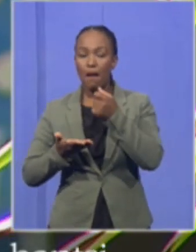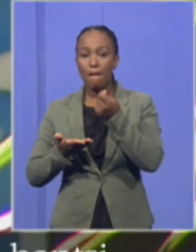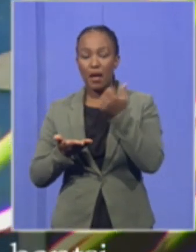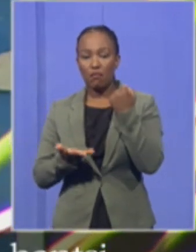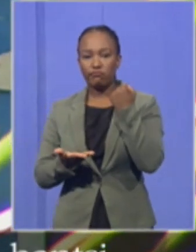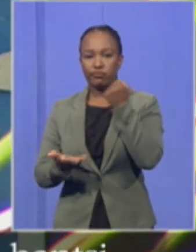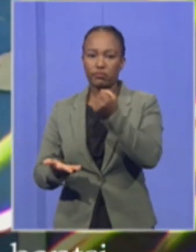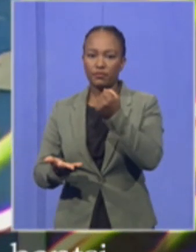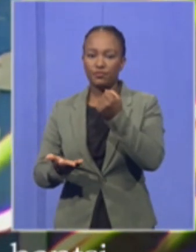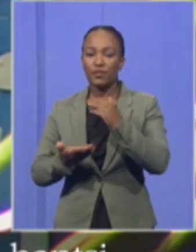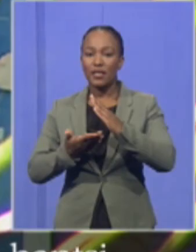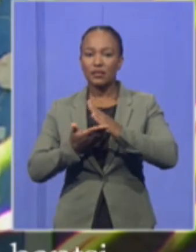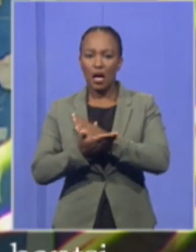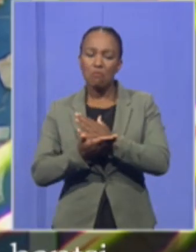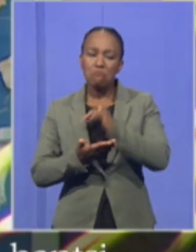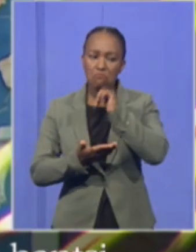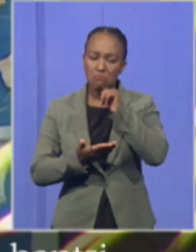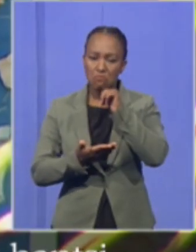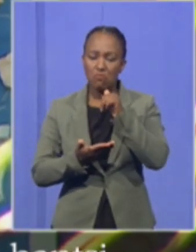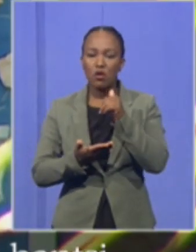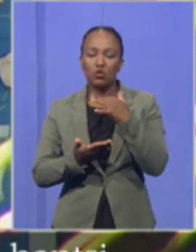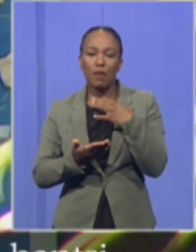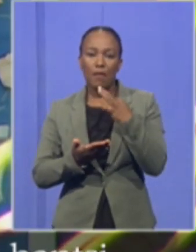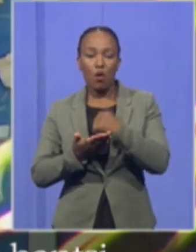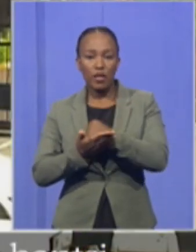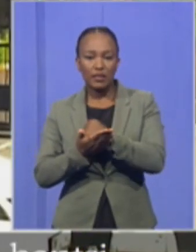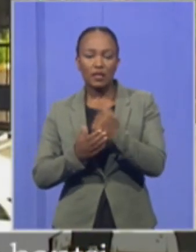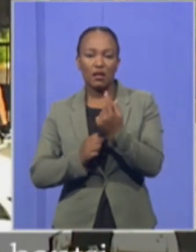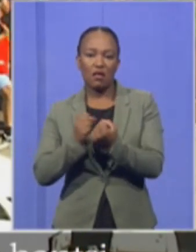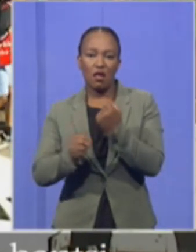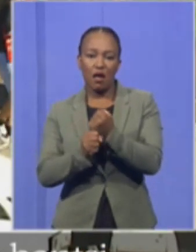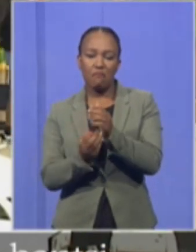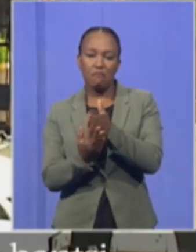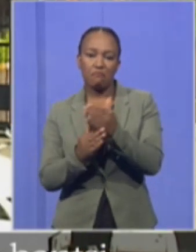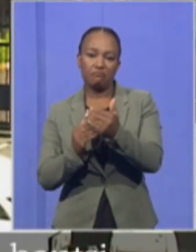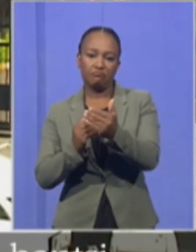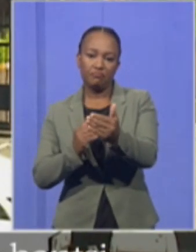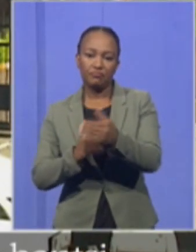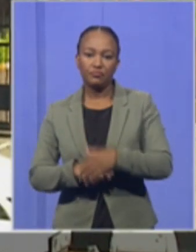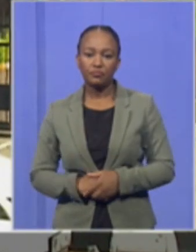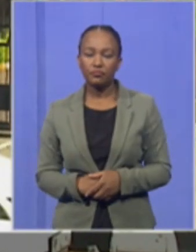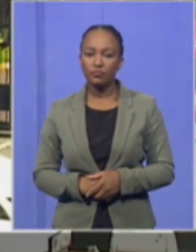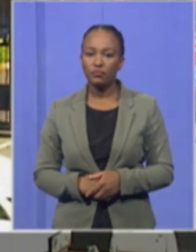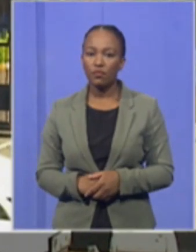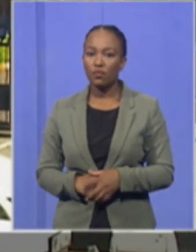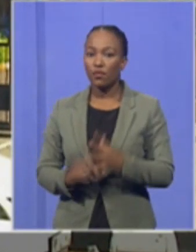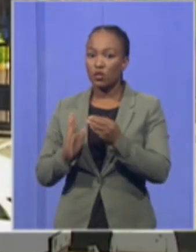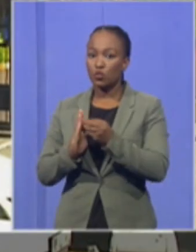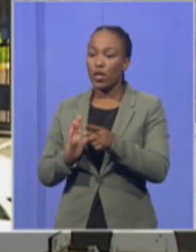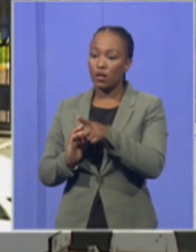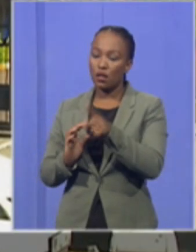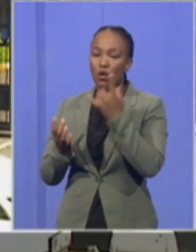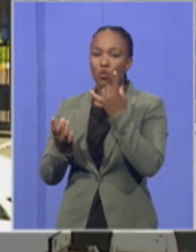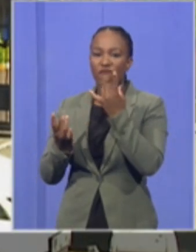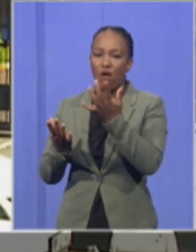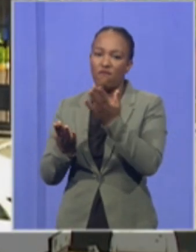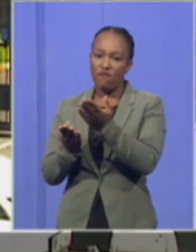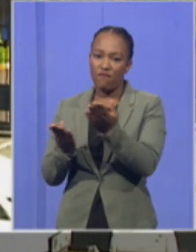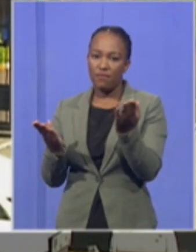ba tlile go neelwa tšhono ya go ikwadisa gape mo ngwageng. What we do to them is that we inform them that we'll be having other